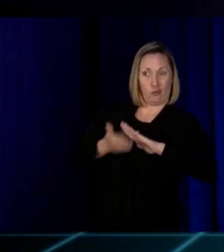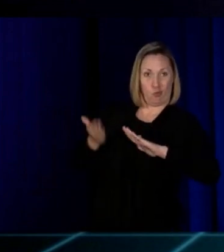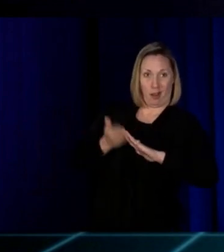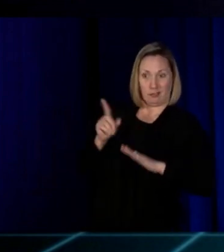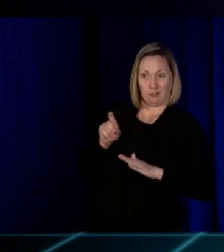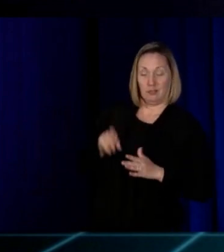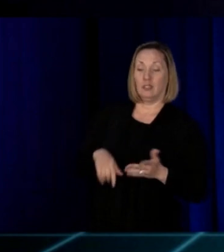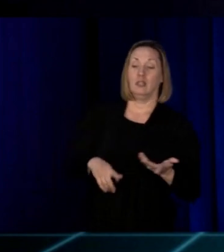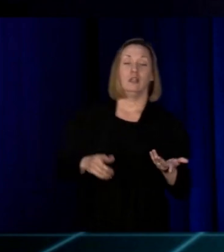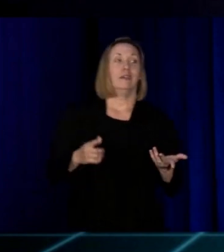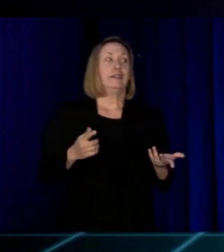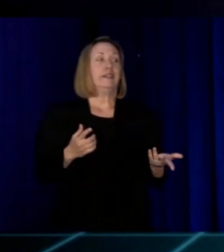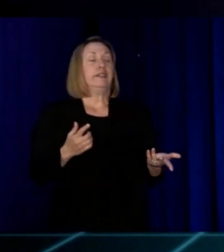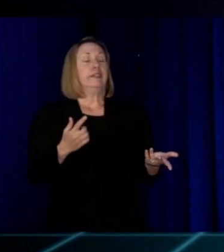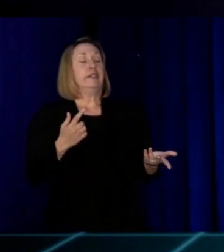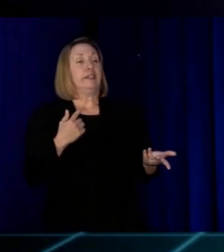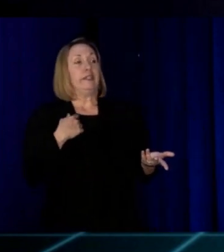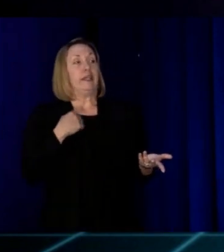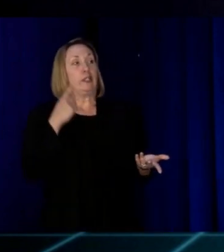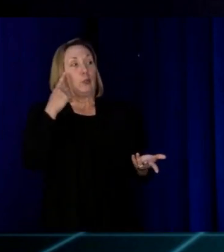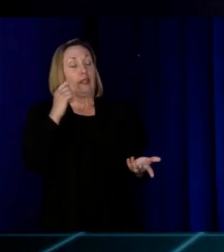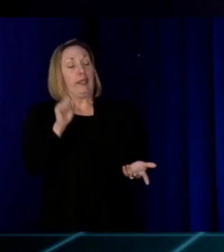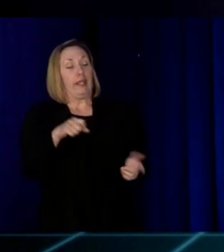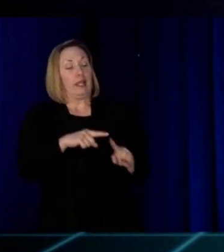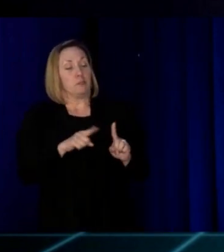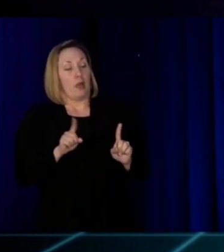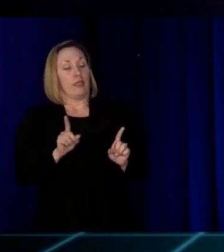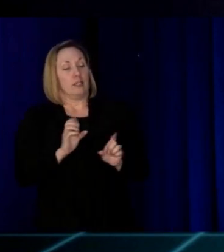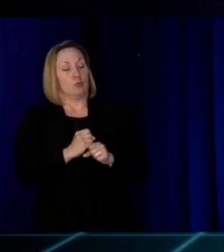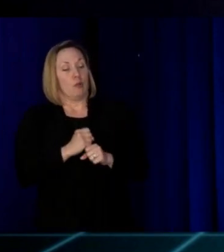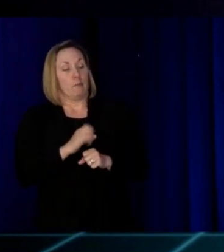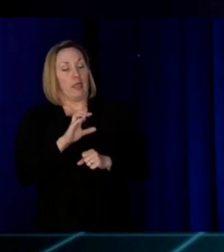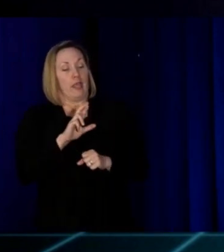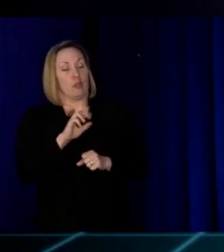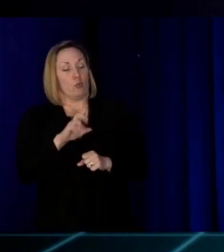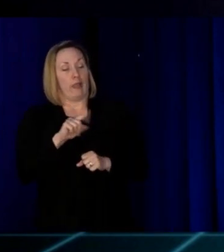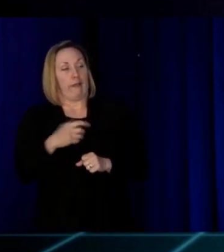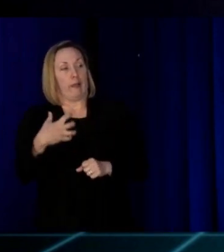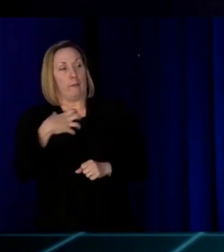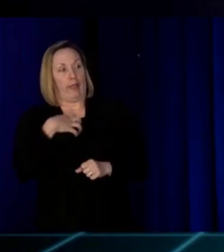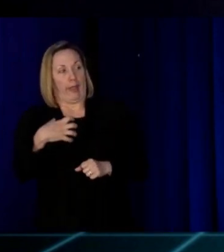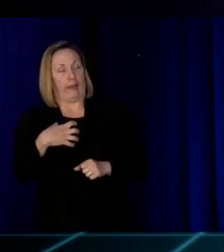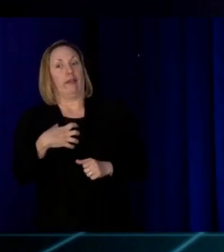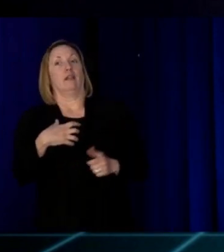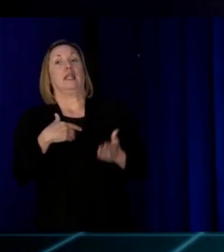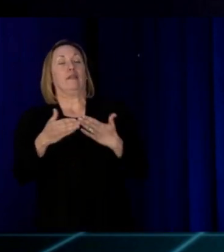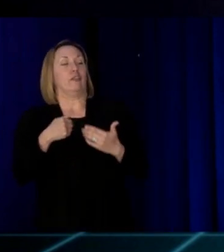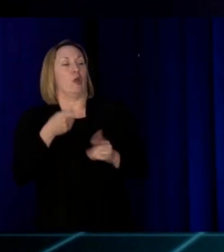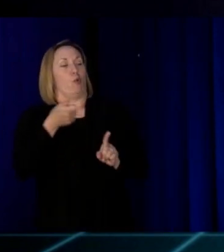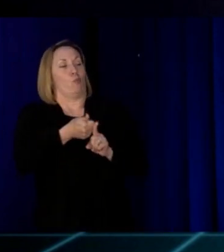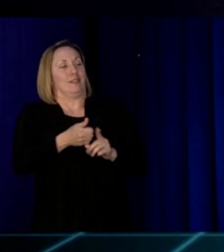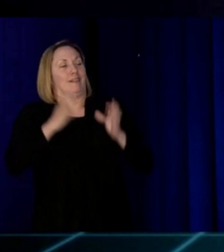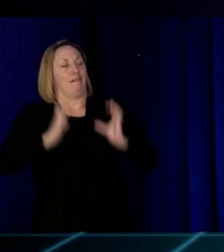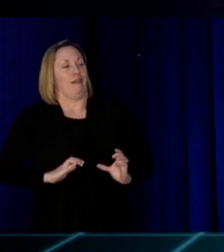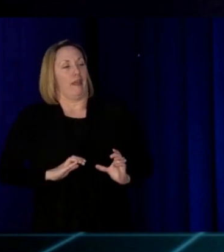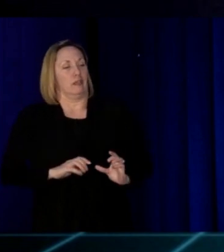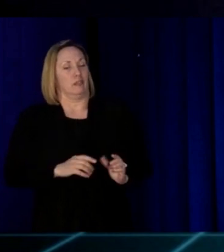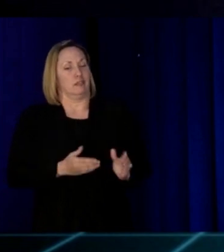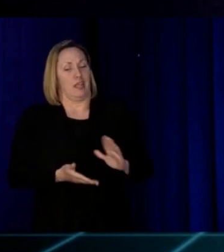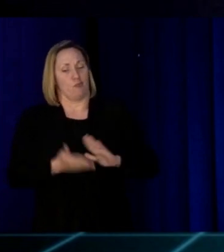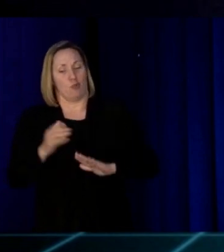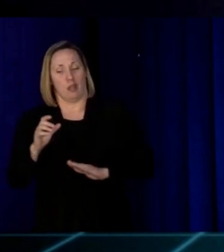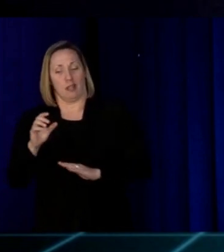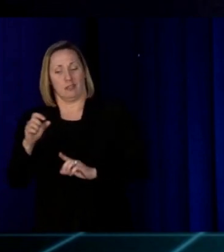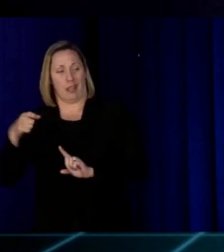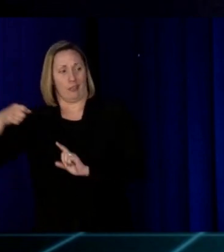would think that, but this actually will make React complain because even though it's a client component, it runs on the server first, so